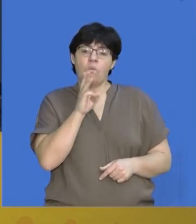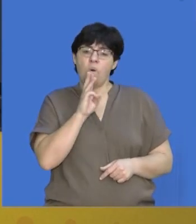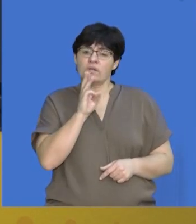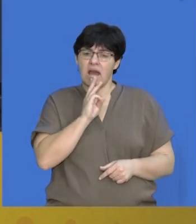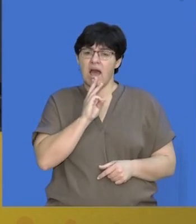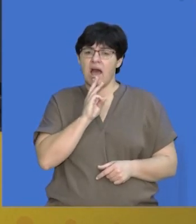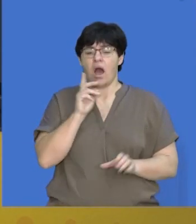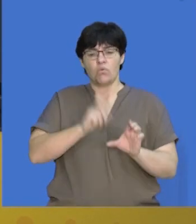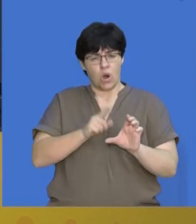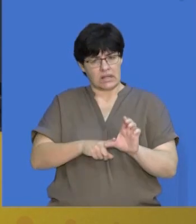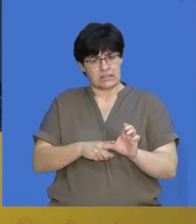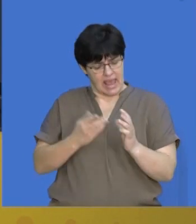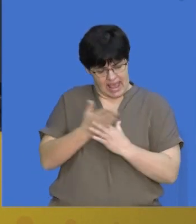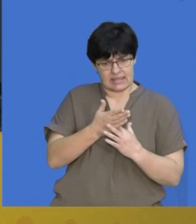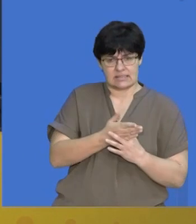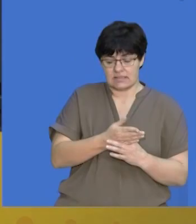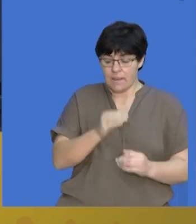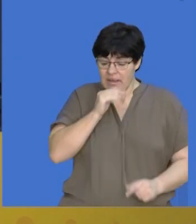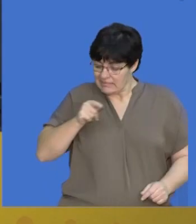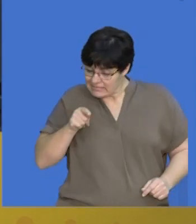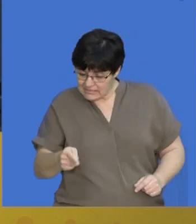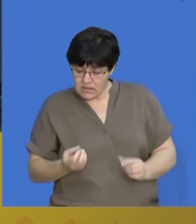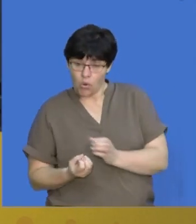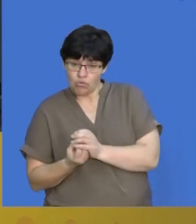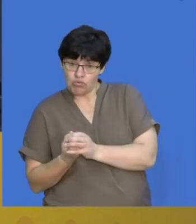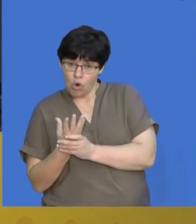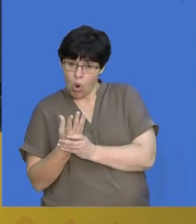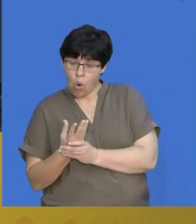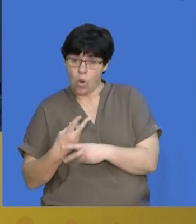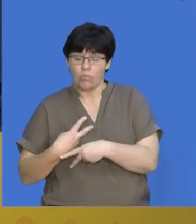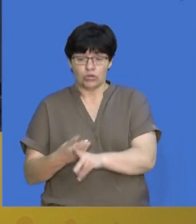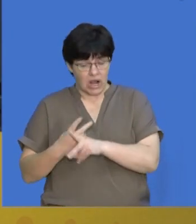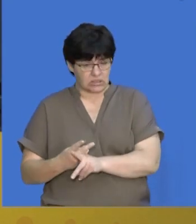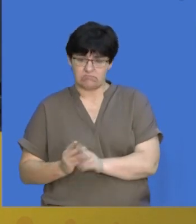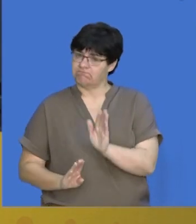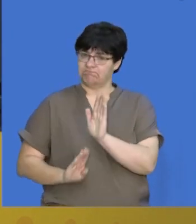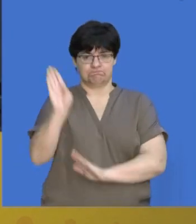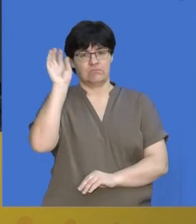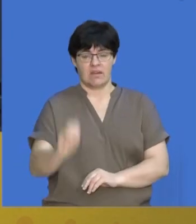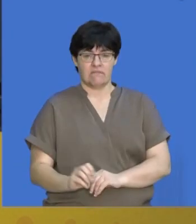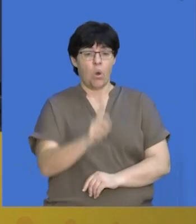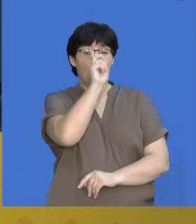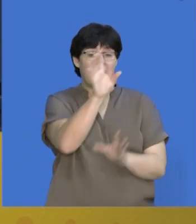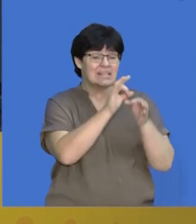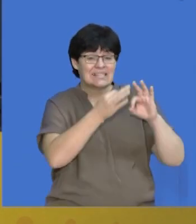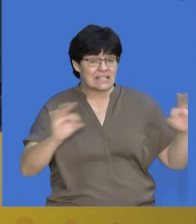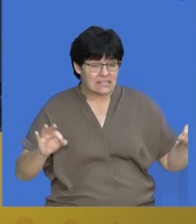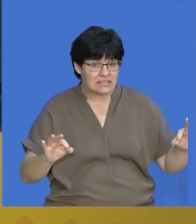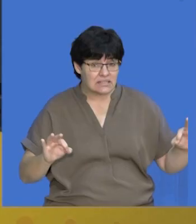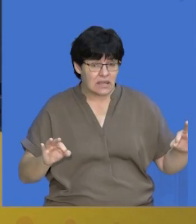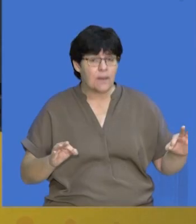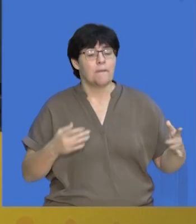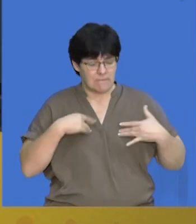access to quality water to improve crop production. In that one sentence, I've been able to give